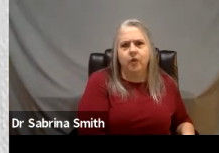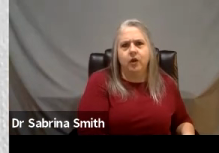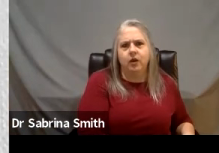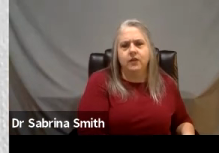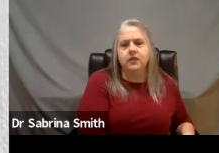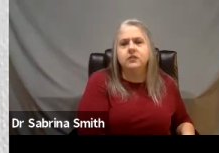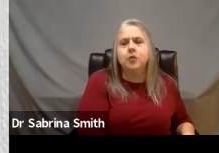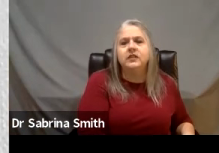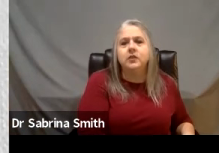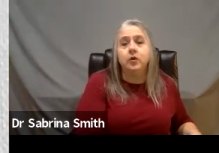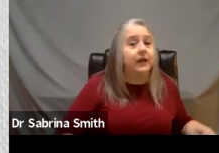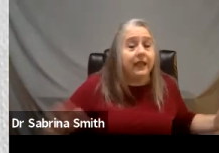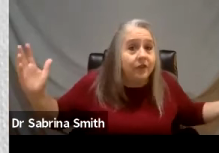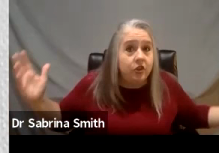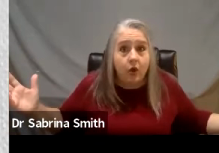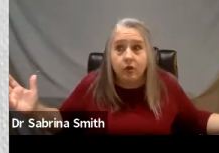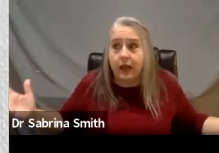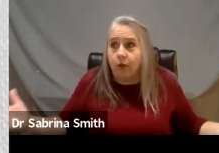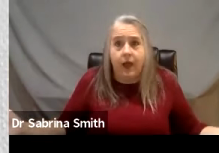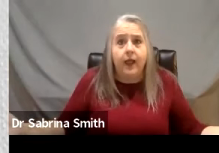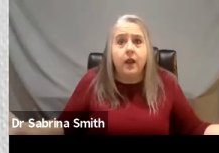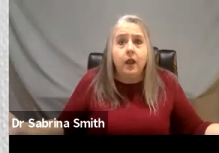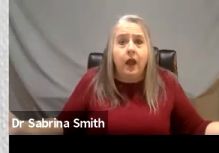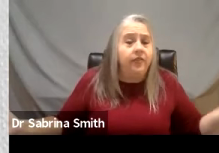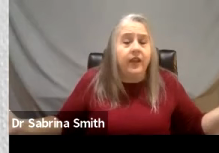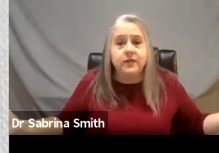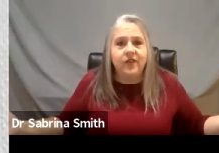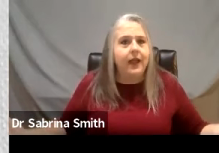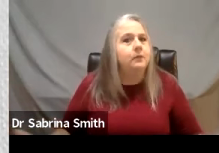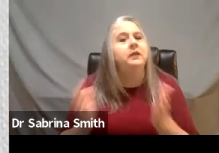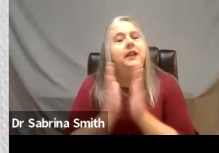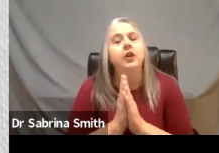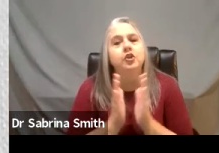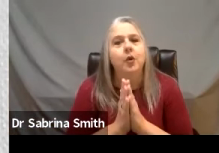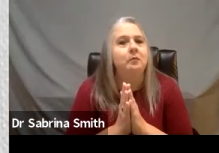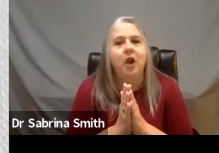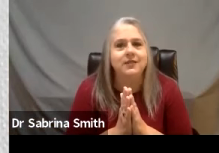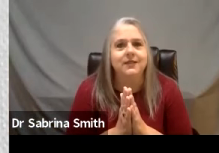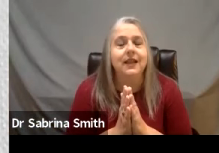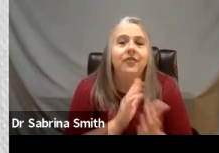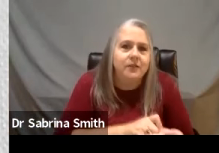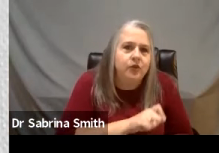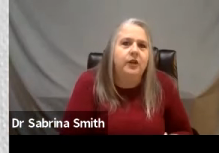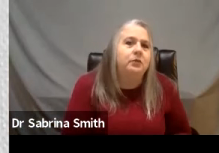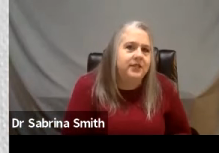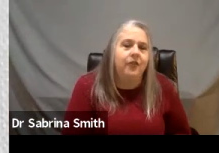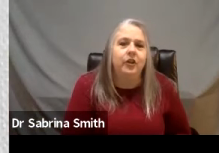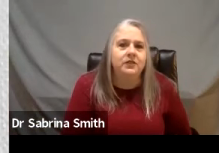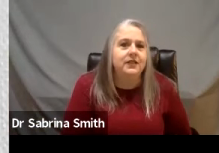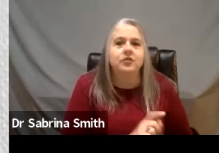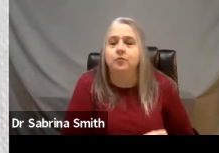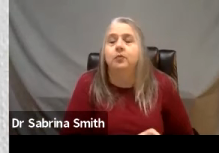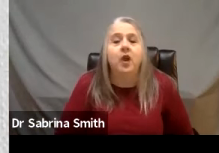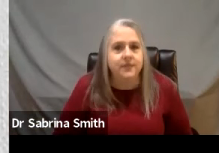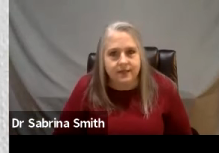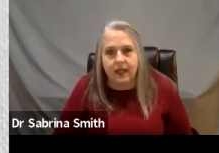room for? So what's going on? Even though you're like, what? I think I was fine. But now you're showing processing, and that's what they're going to put down. They're going to put